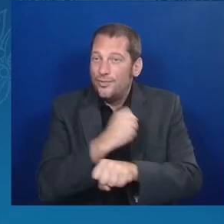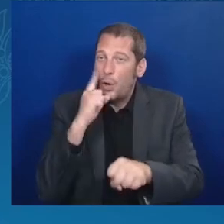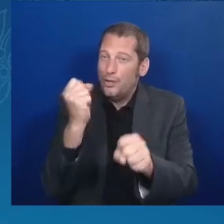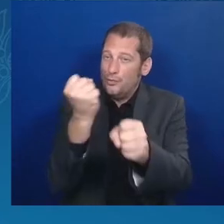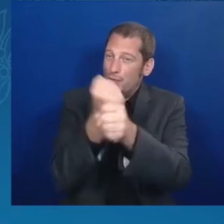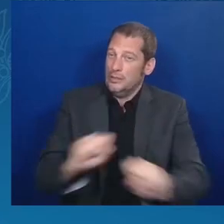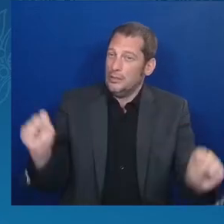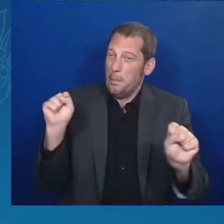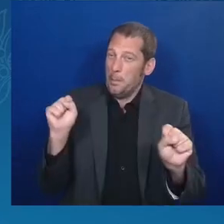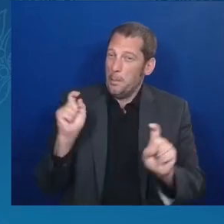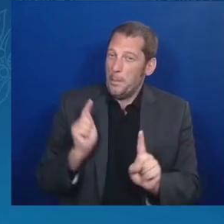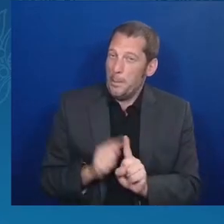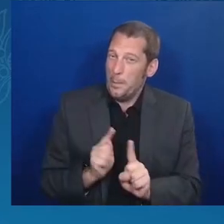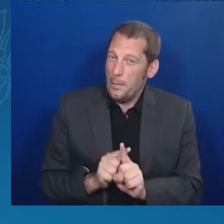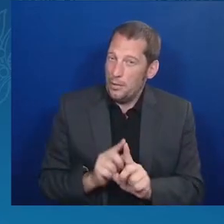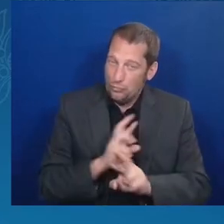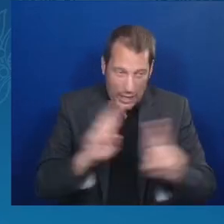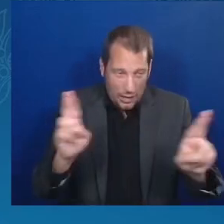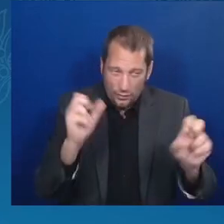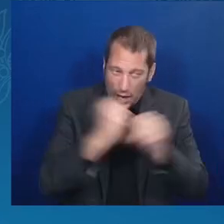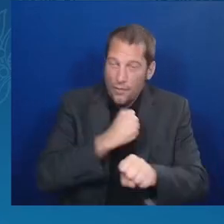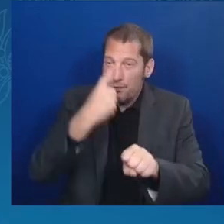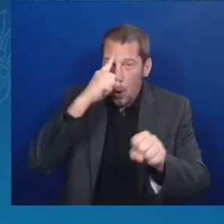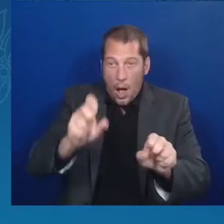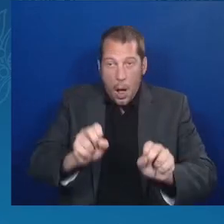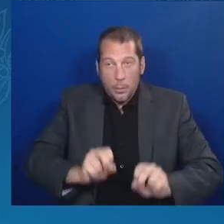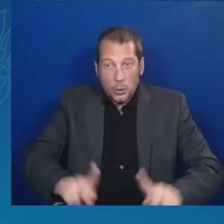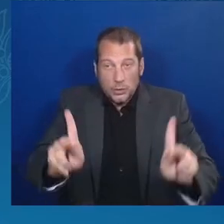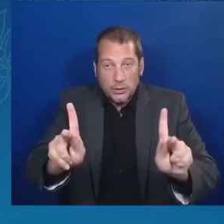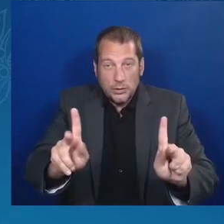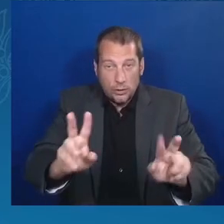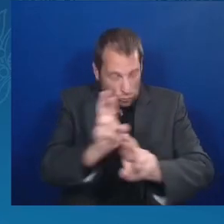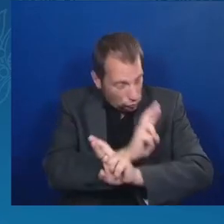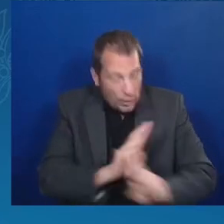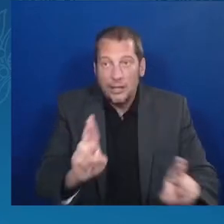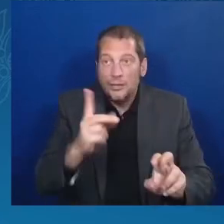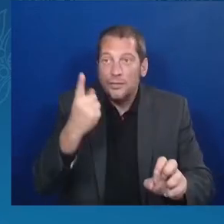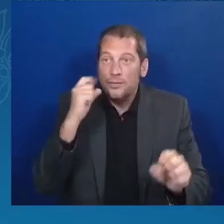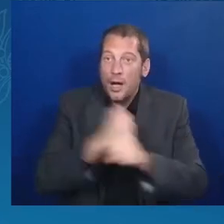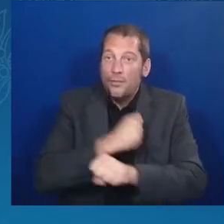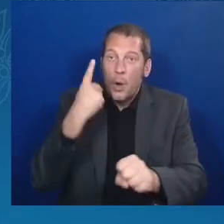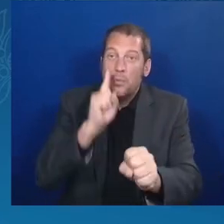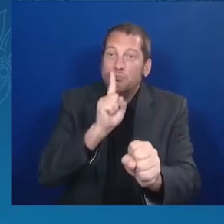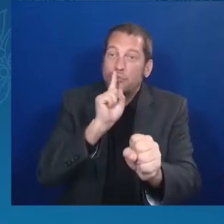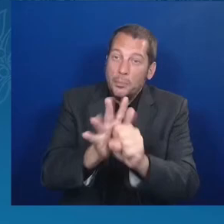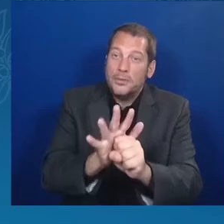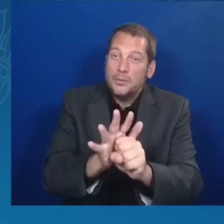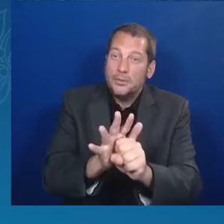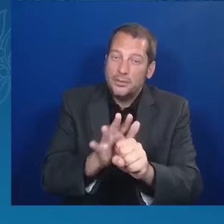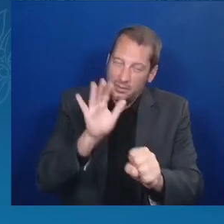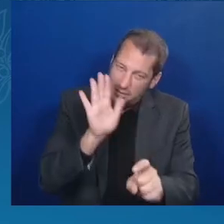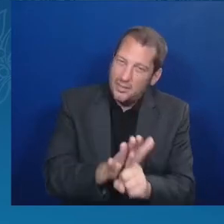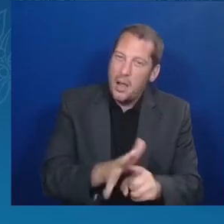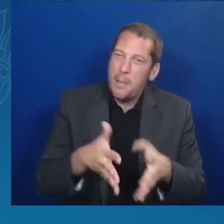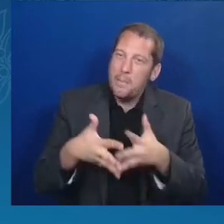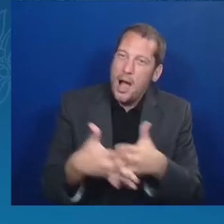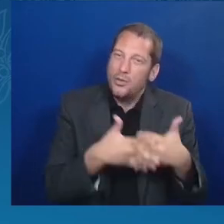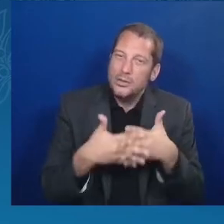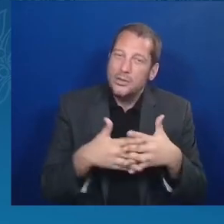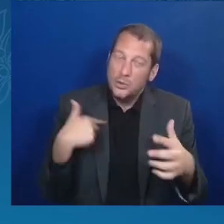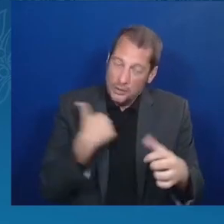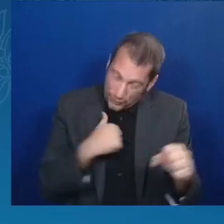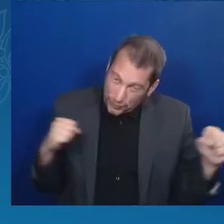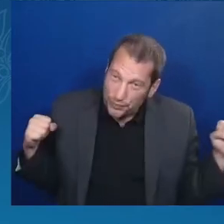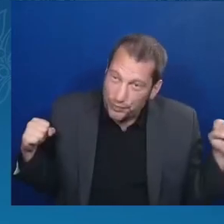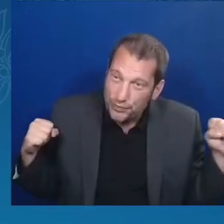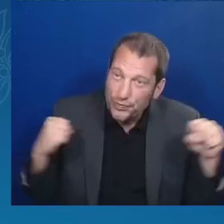are you ready to fight for the pr of America and when we fight we win God bless